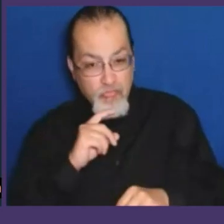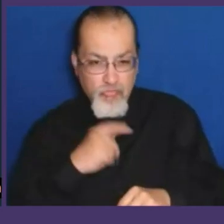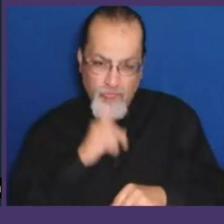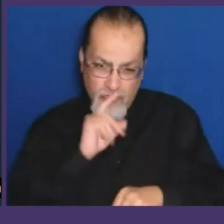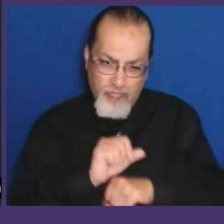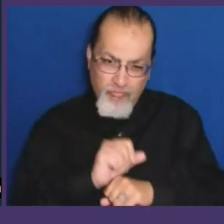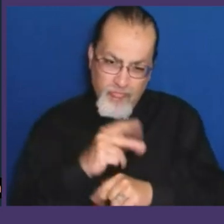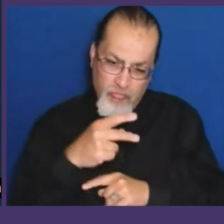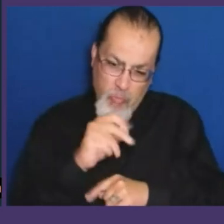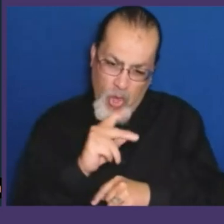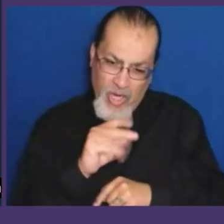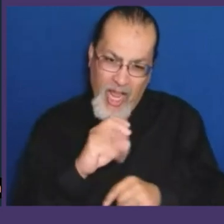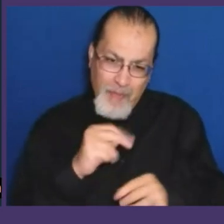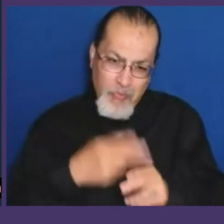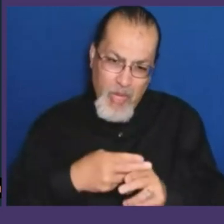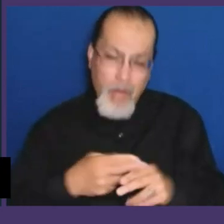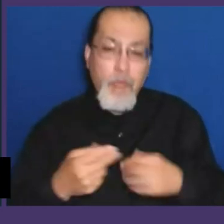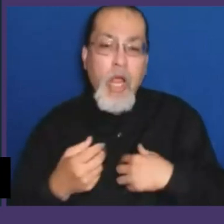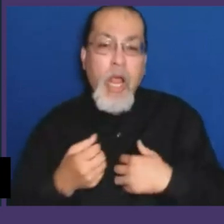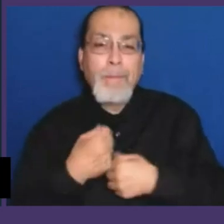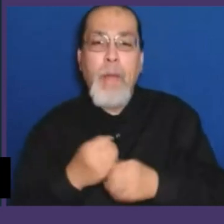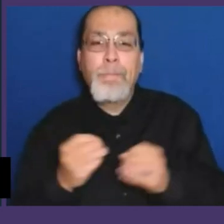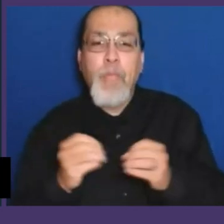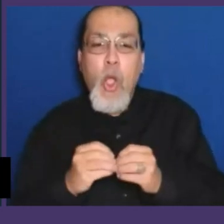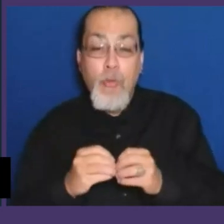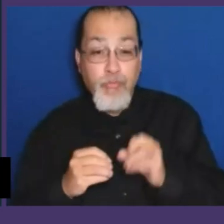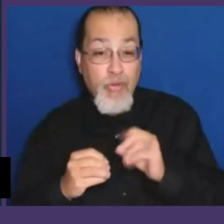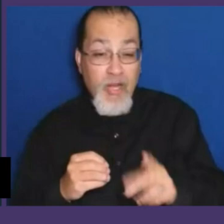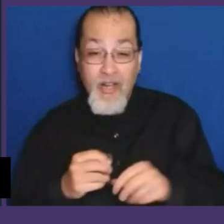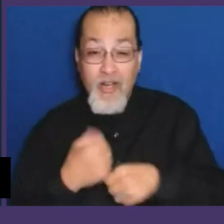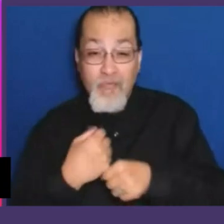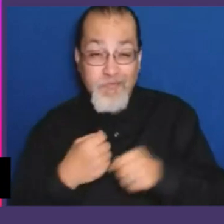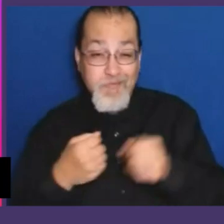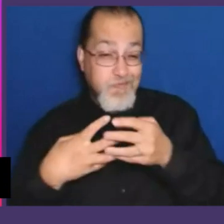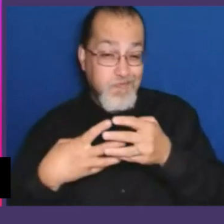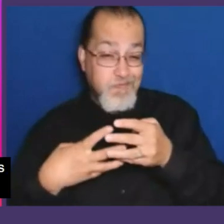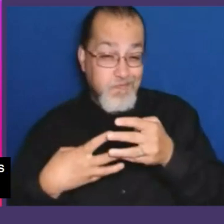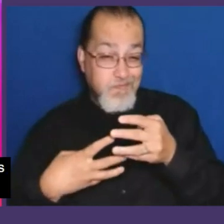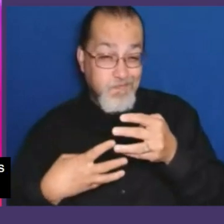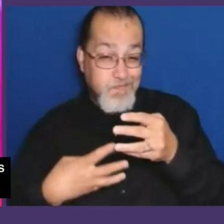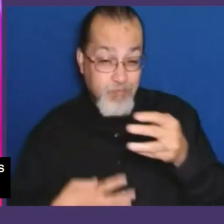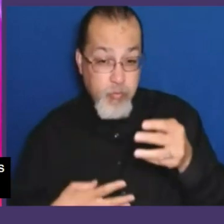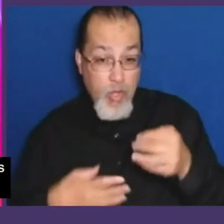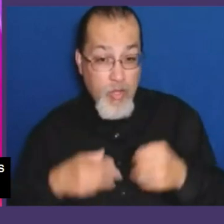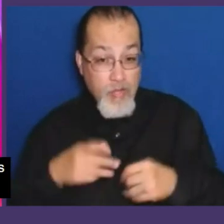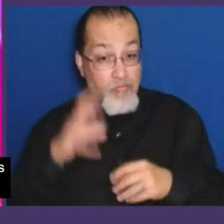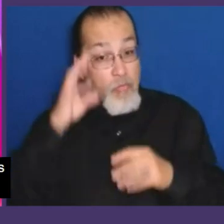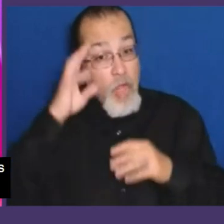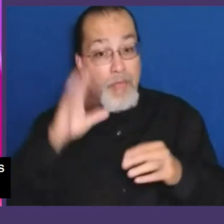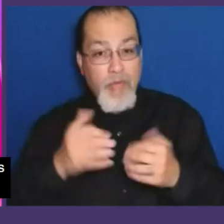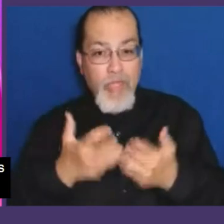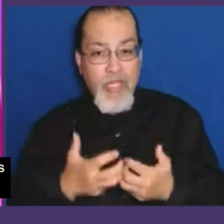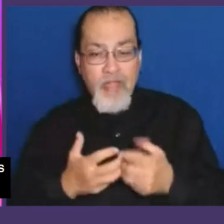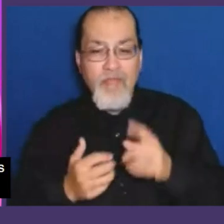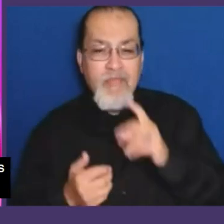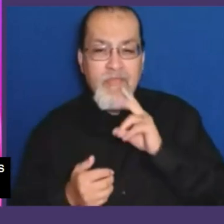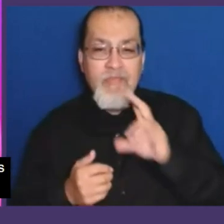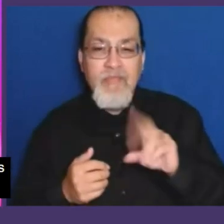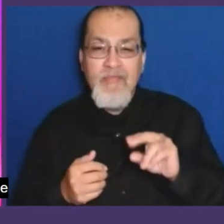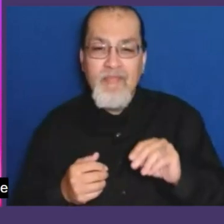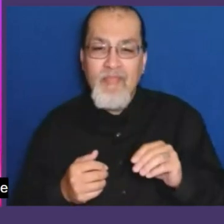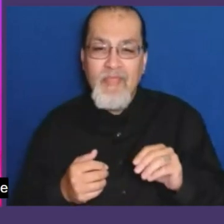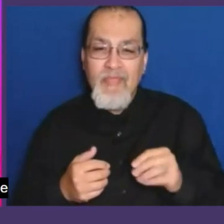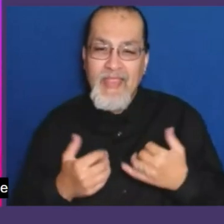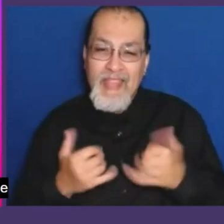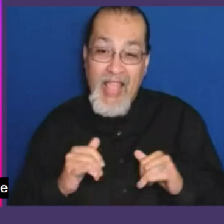actual Pokemons. And this is the kind of task that I think base model would be good at because it still has lots of entropy and will give you lots of diverse, cool,